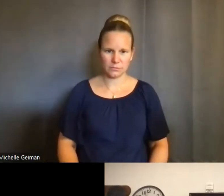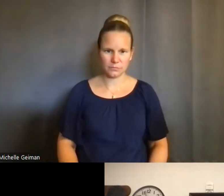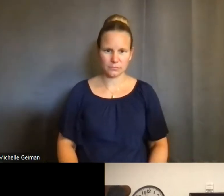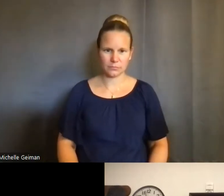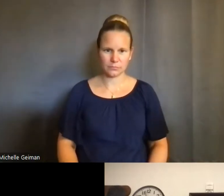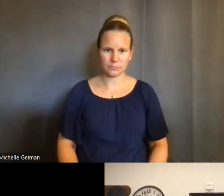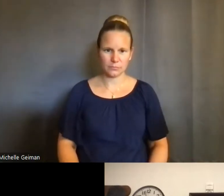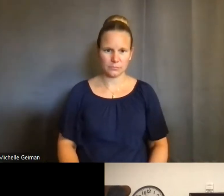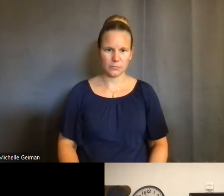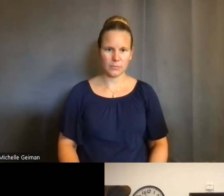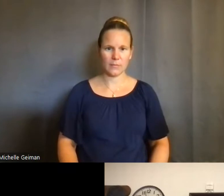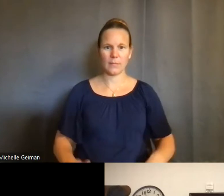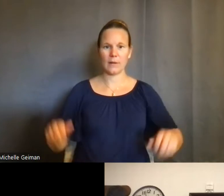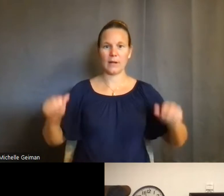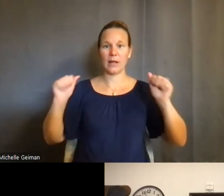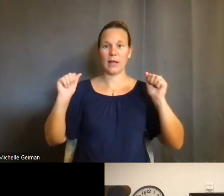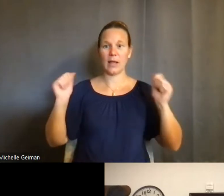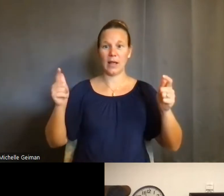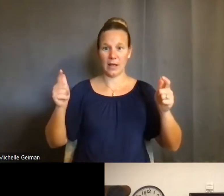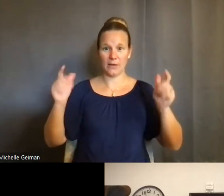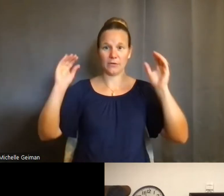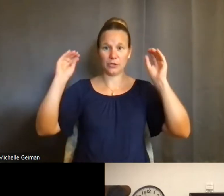teacher, regardless of their